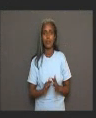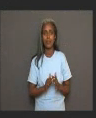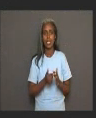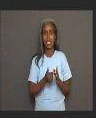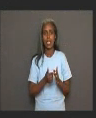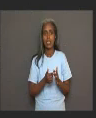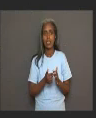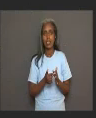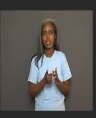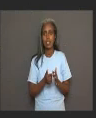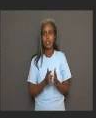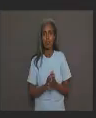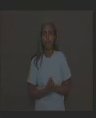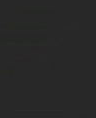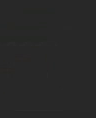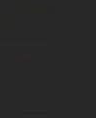Begin.